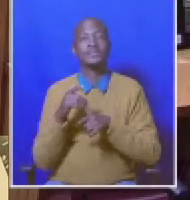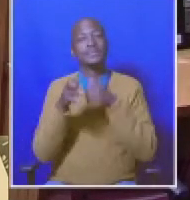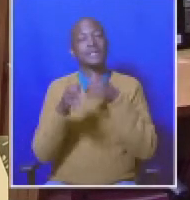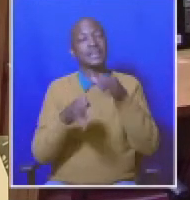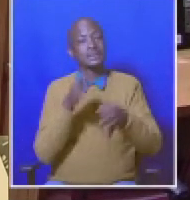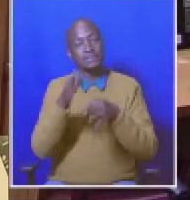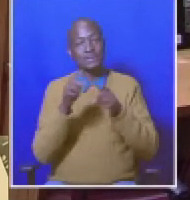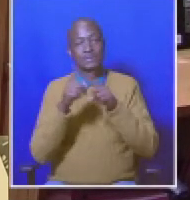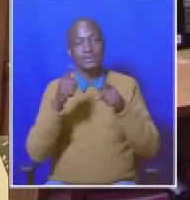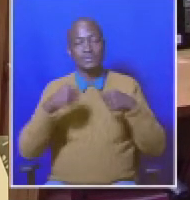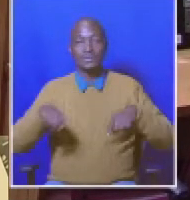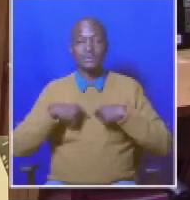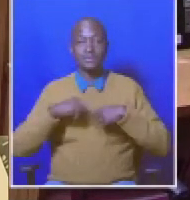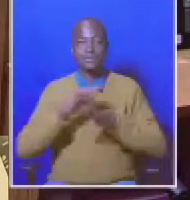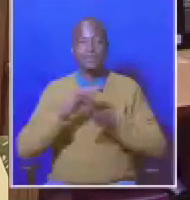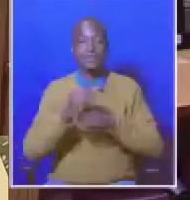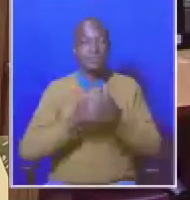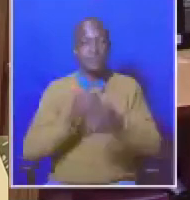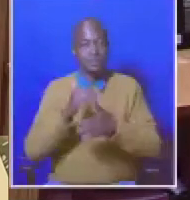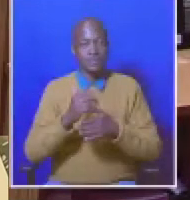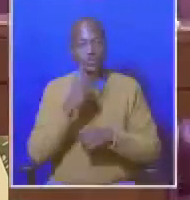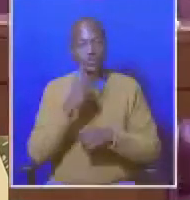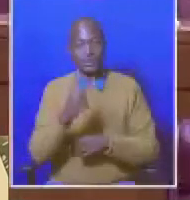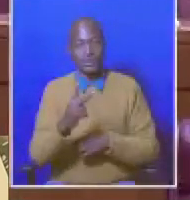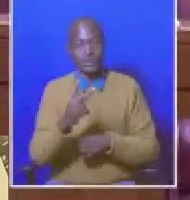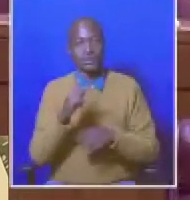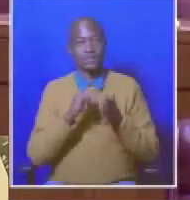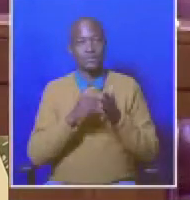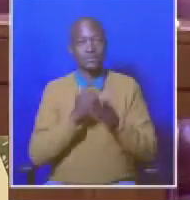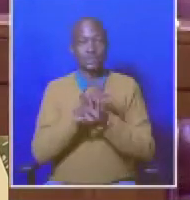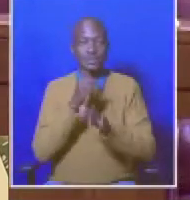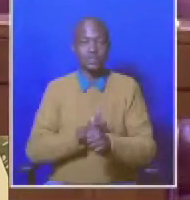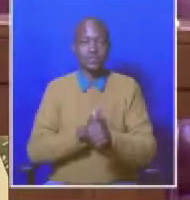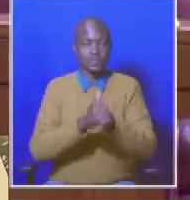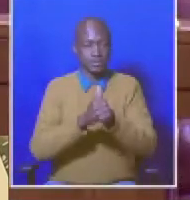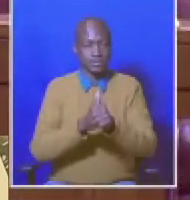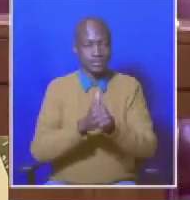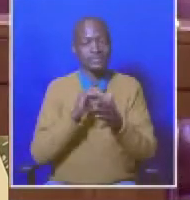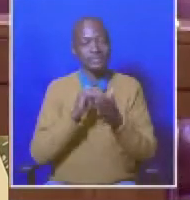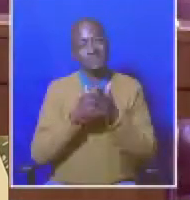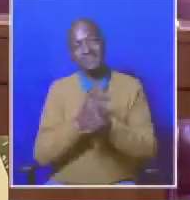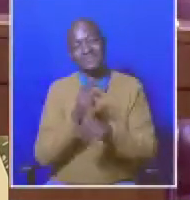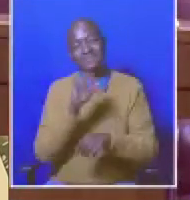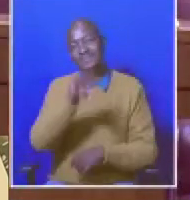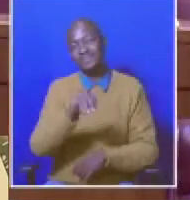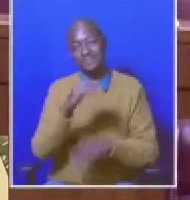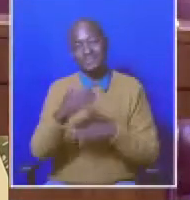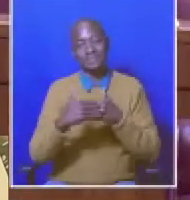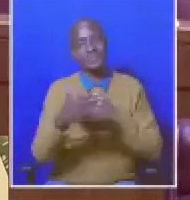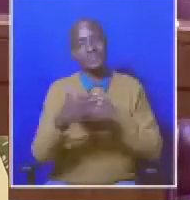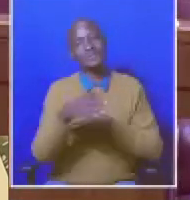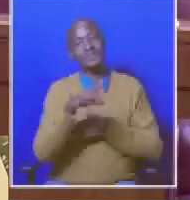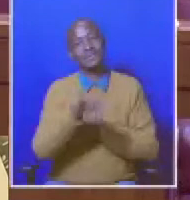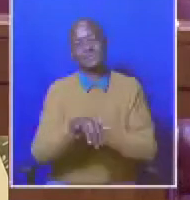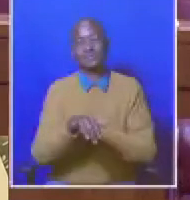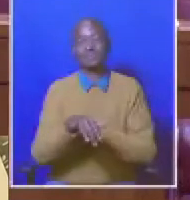explaining to us the processes and procedures that you are going to follow. I just want to ask you further than that,